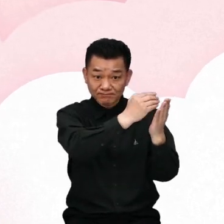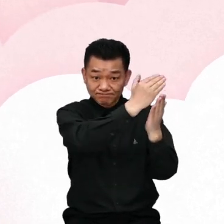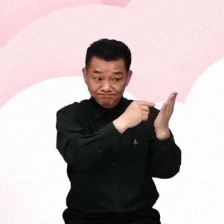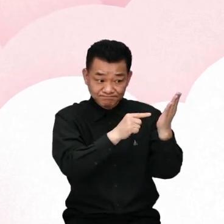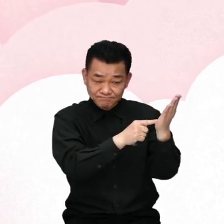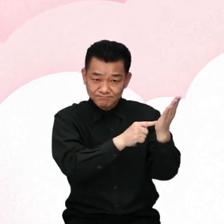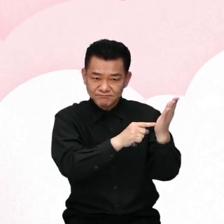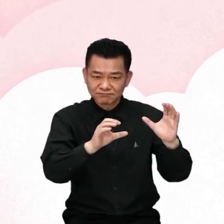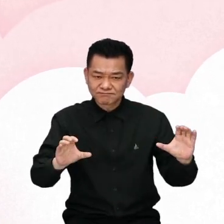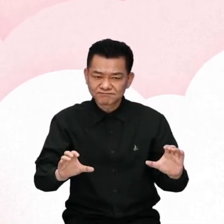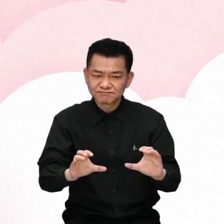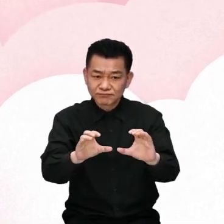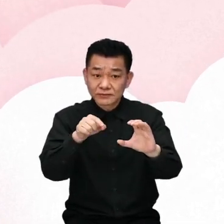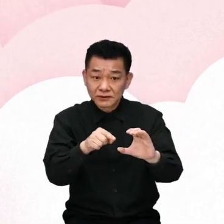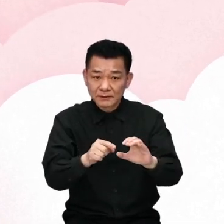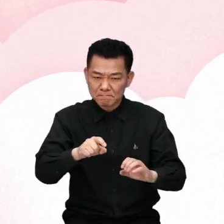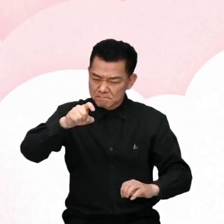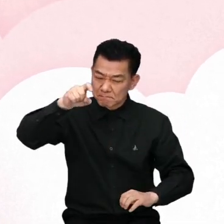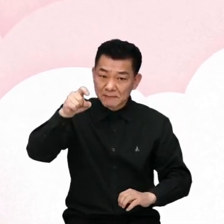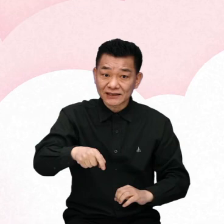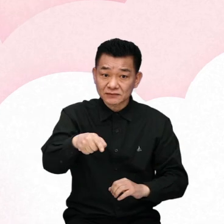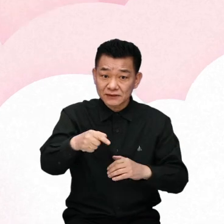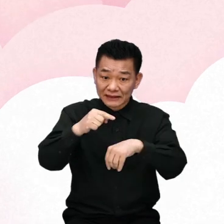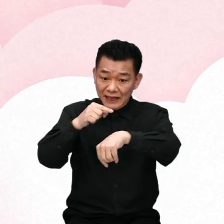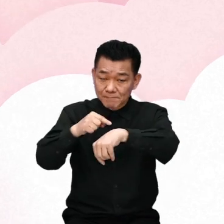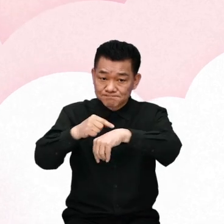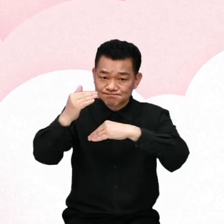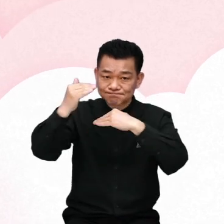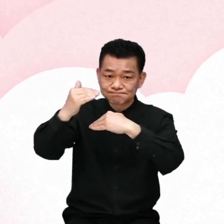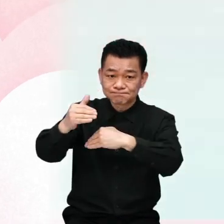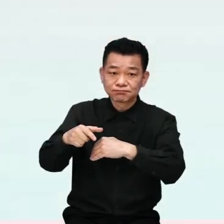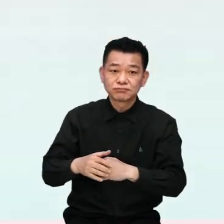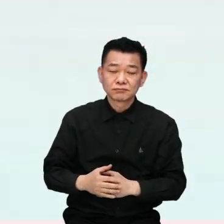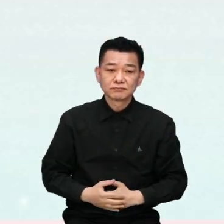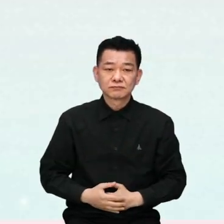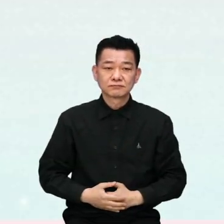an essential organization for the implementation of the Convention.